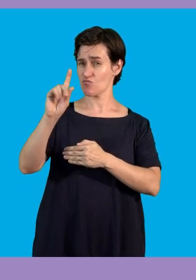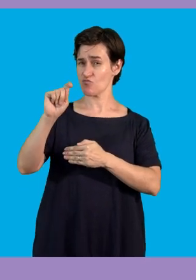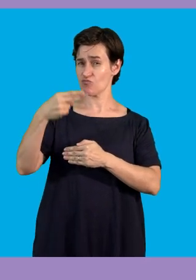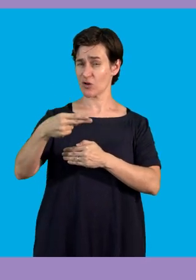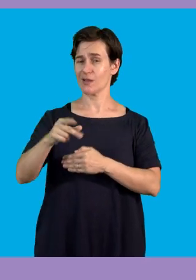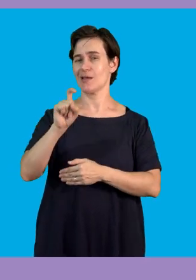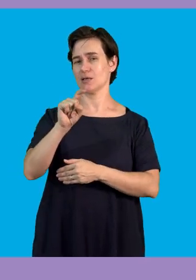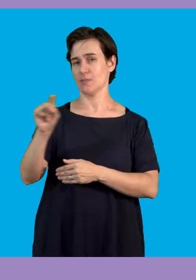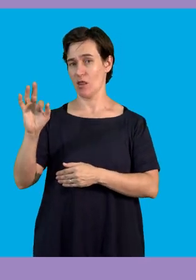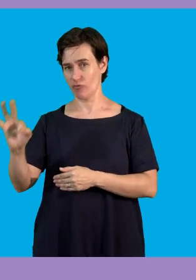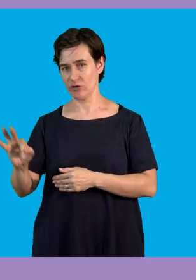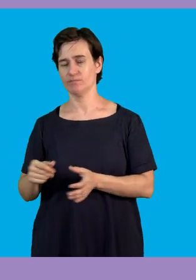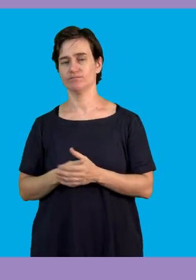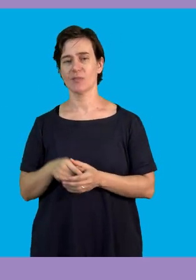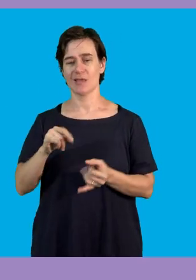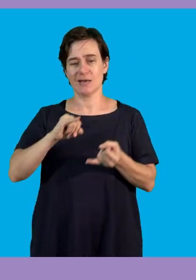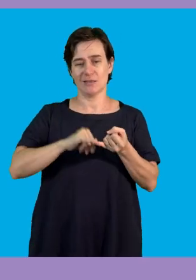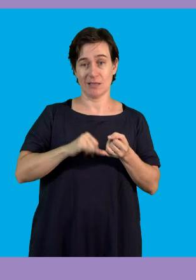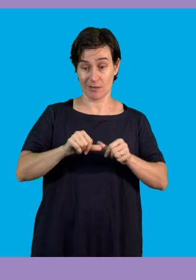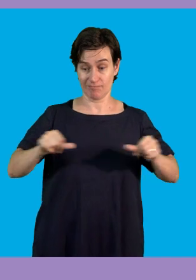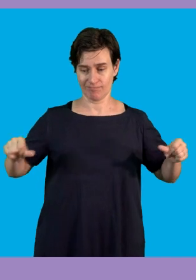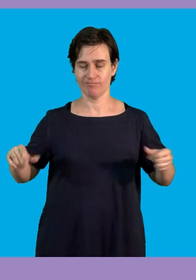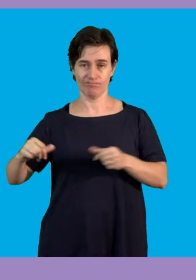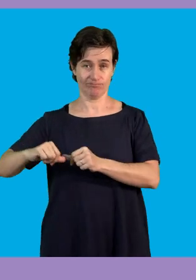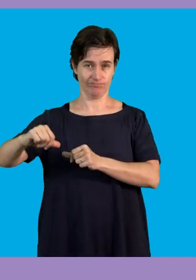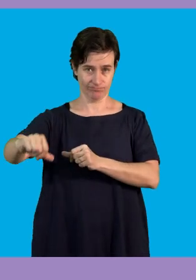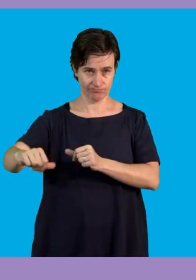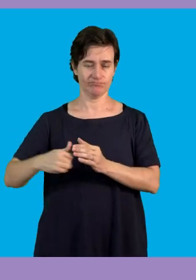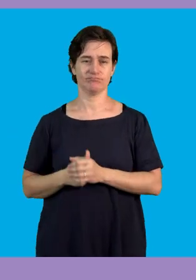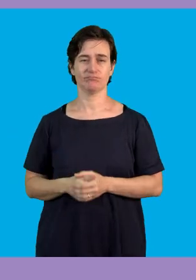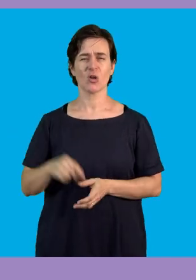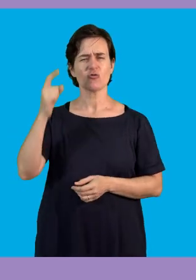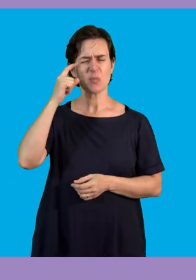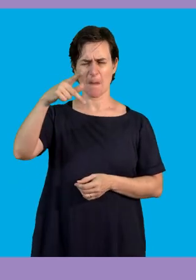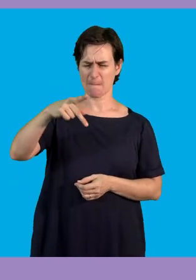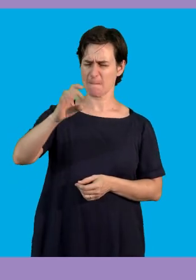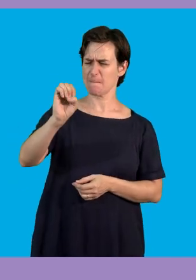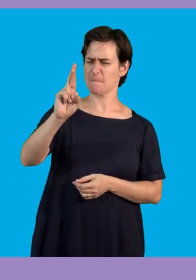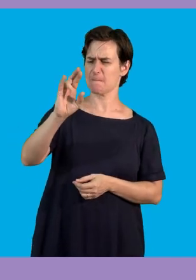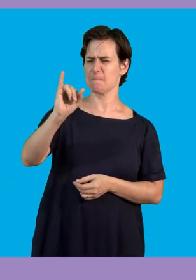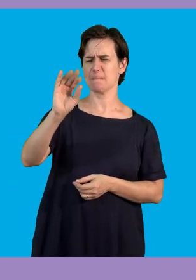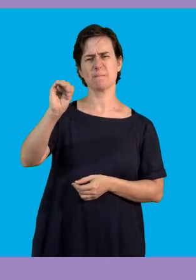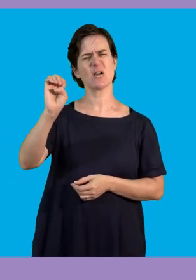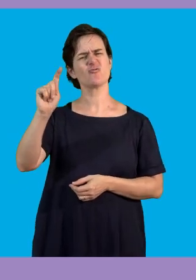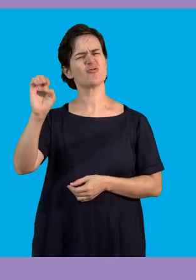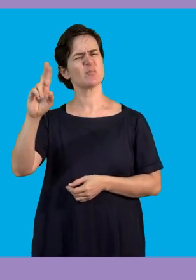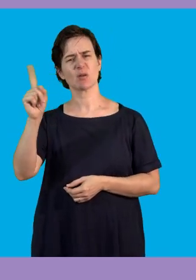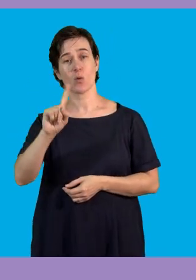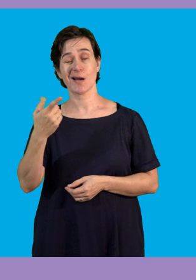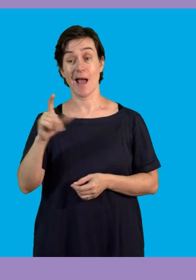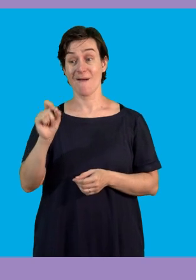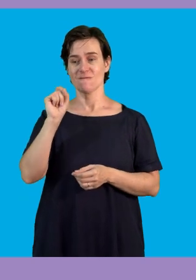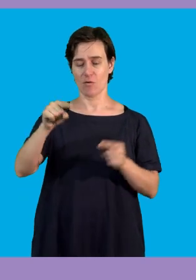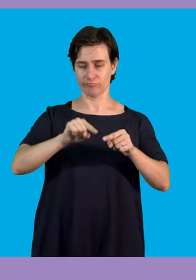x minus 3, that is the size of the breadth. So perimeter, remember, is the distance